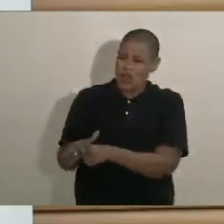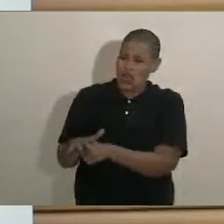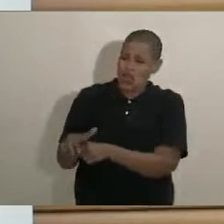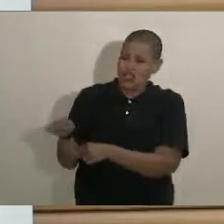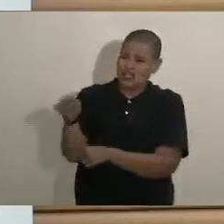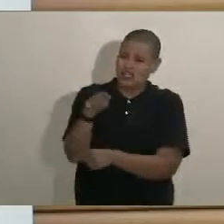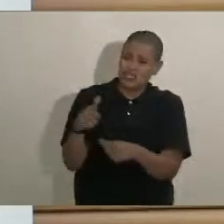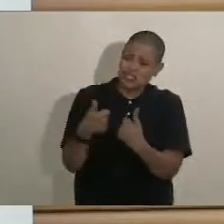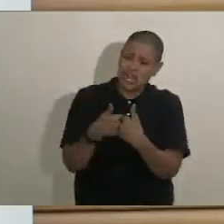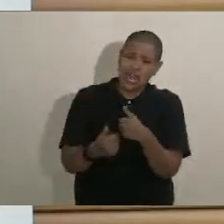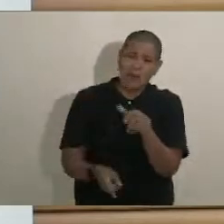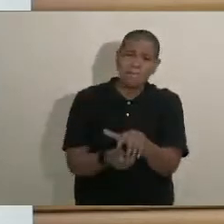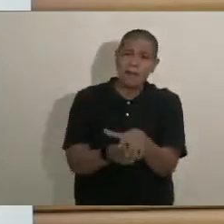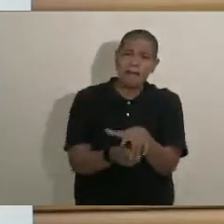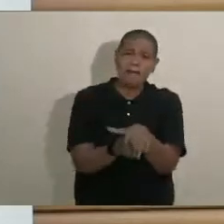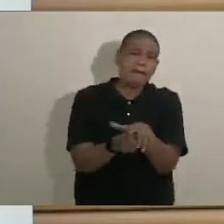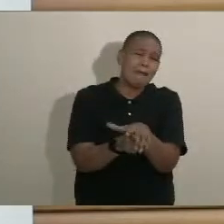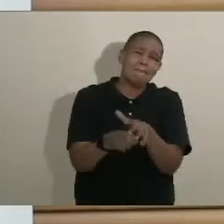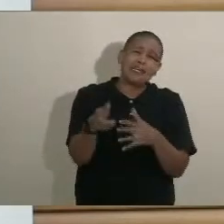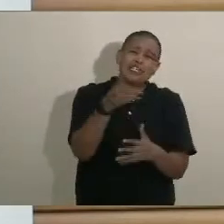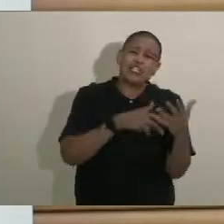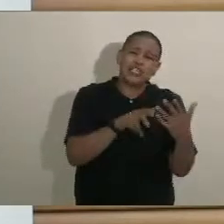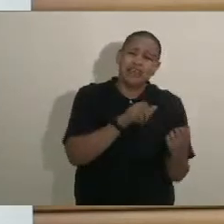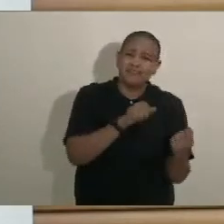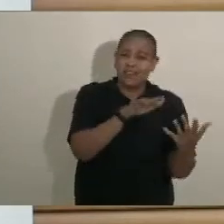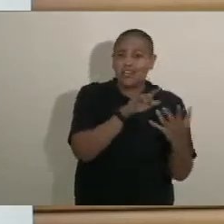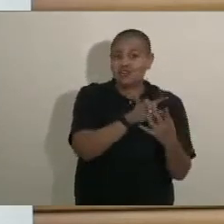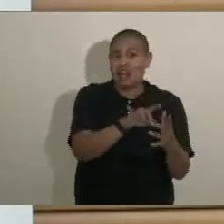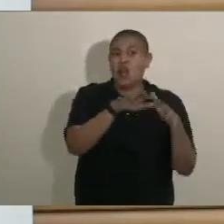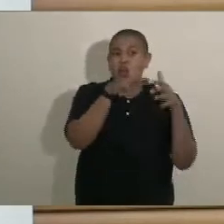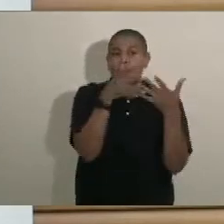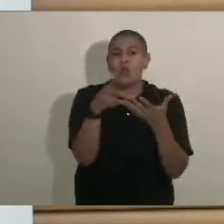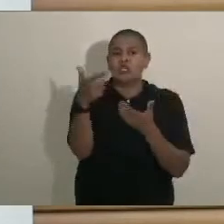challenges that societies face around the world.